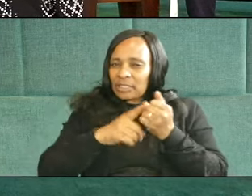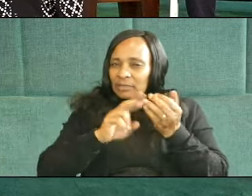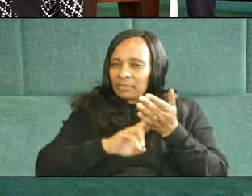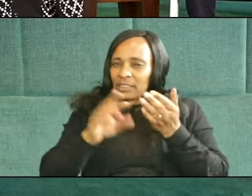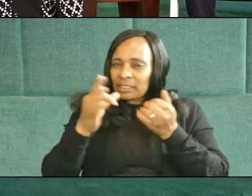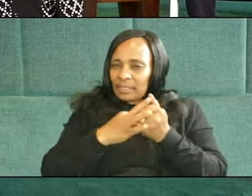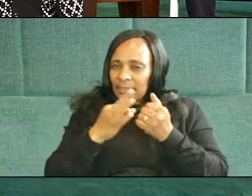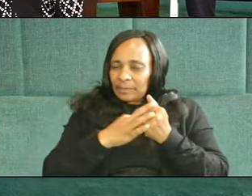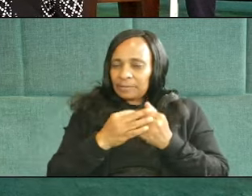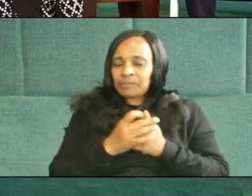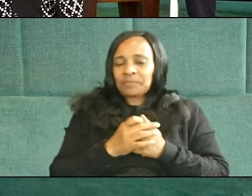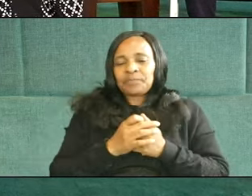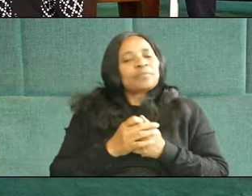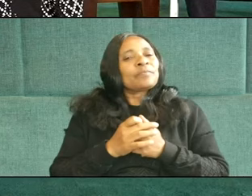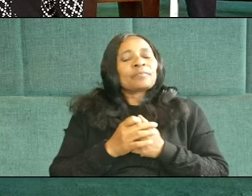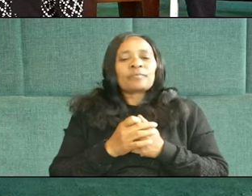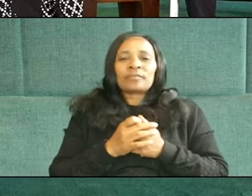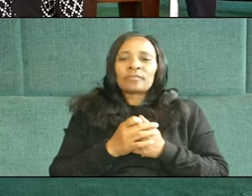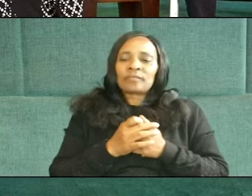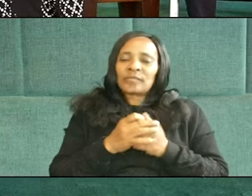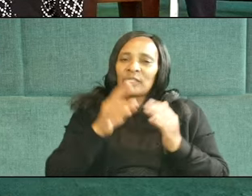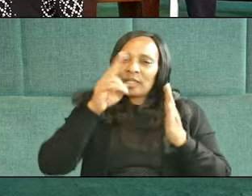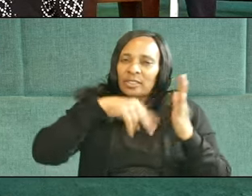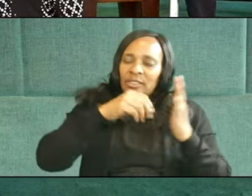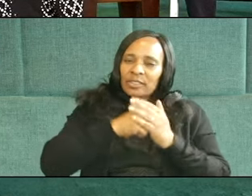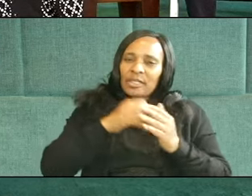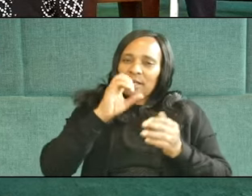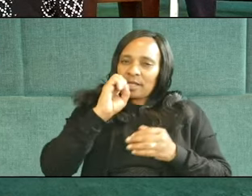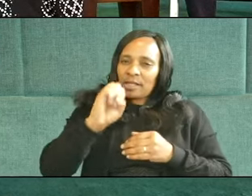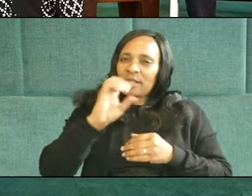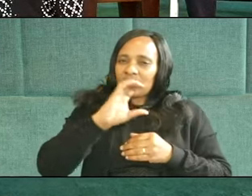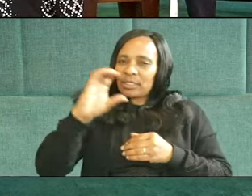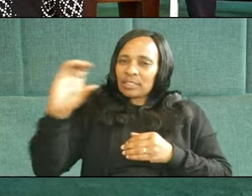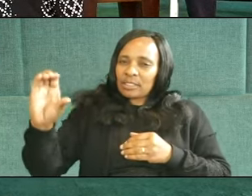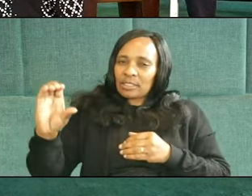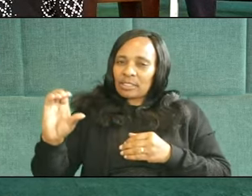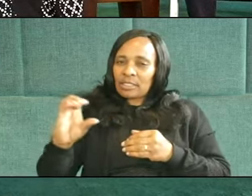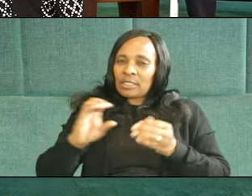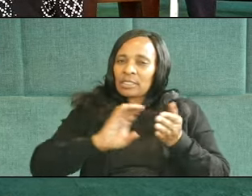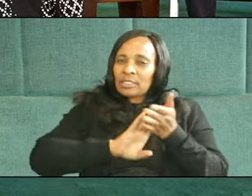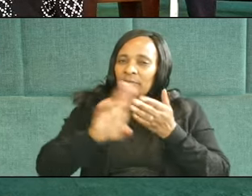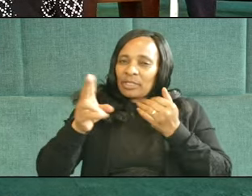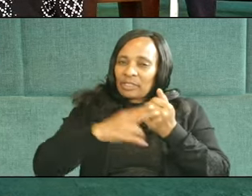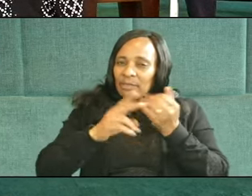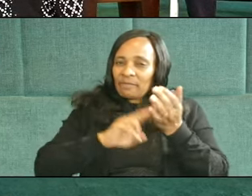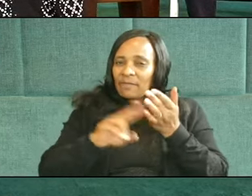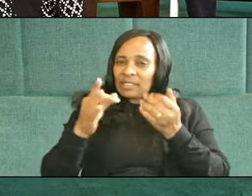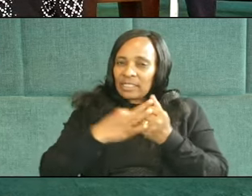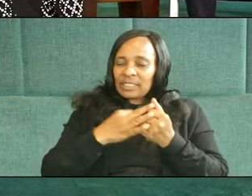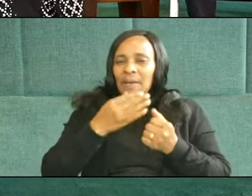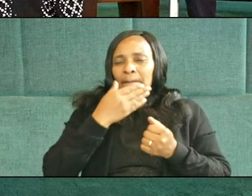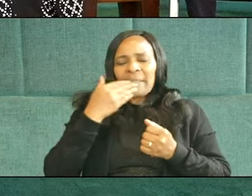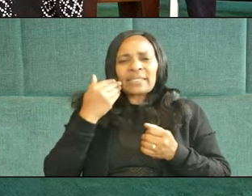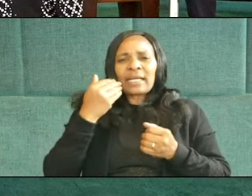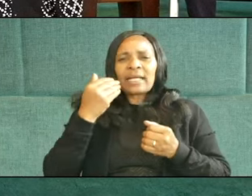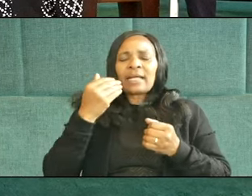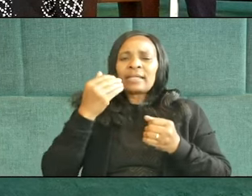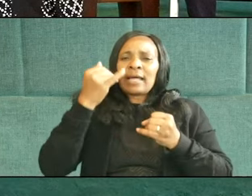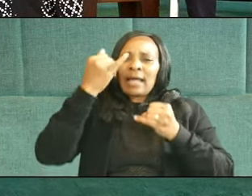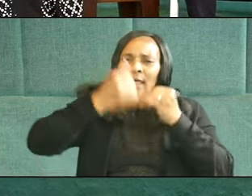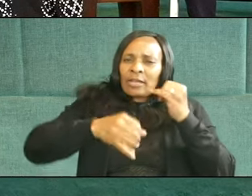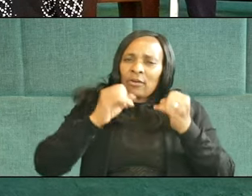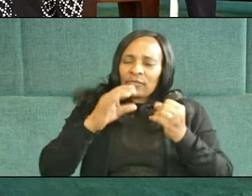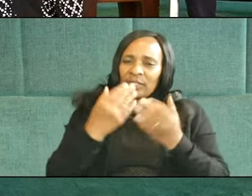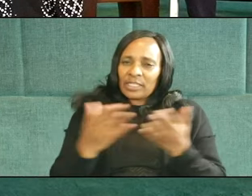this. Let me just read it. Ecclesiastes 7, verse 8, it says, "Better is the end of a thing than the